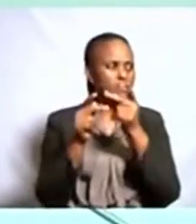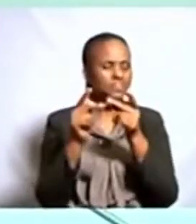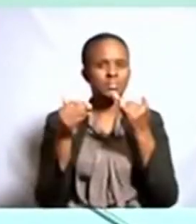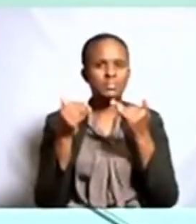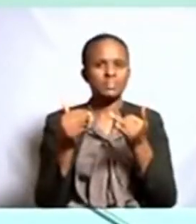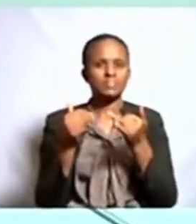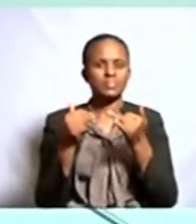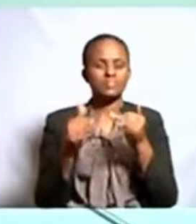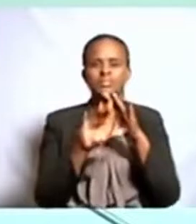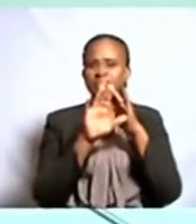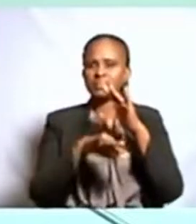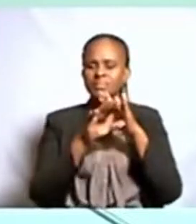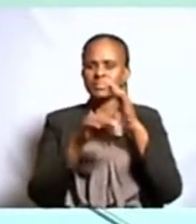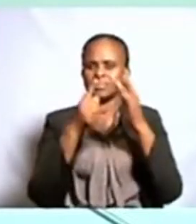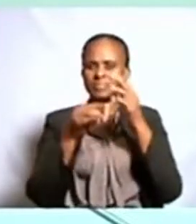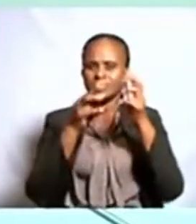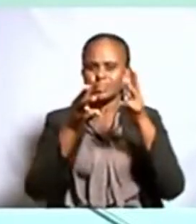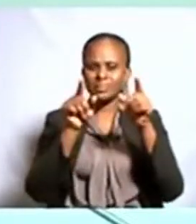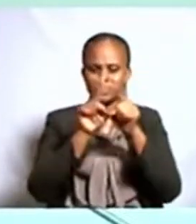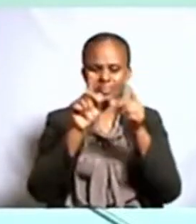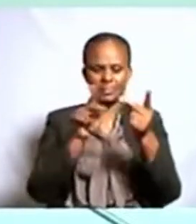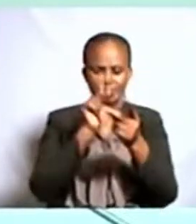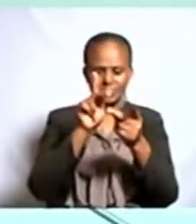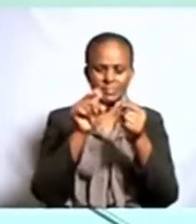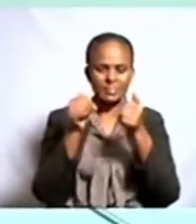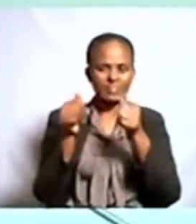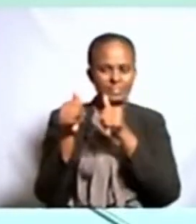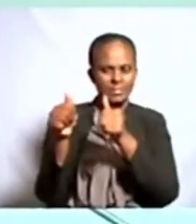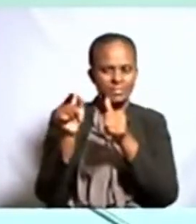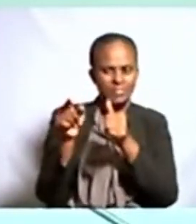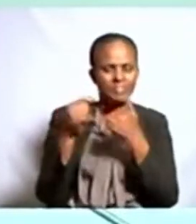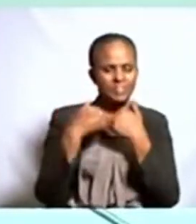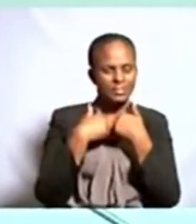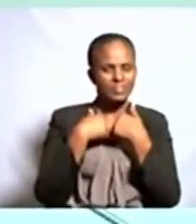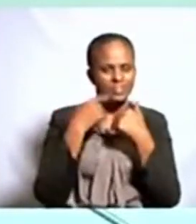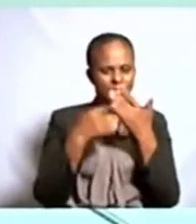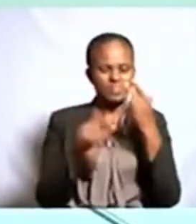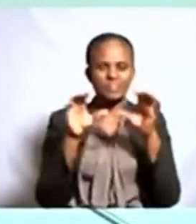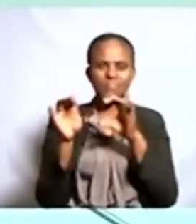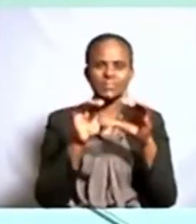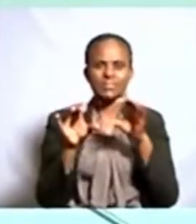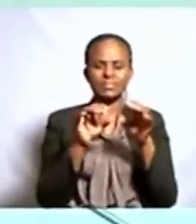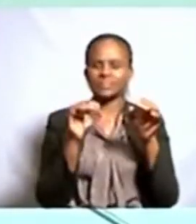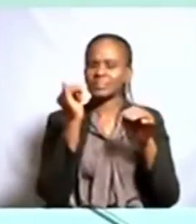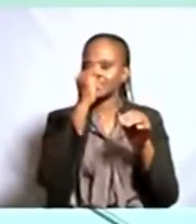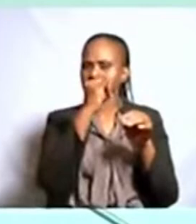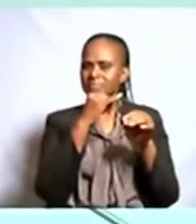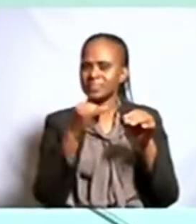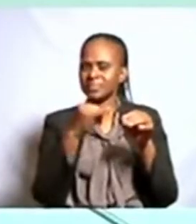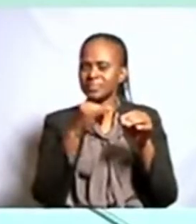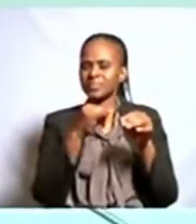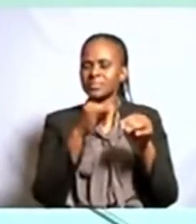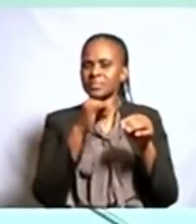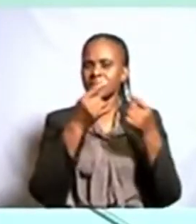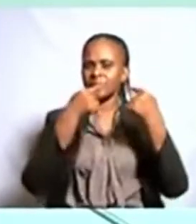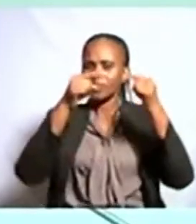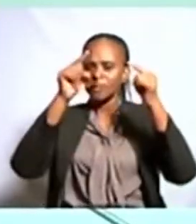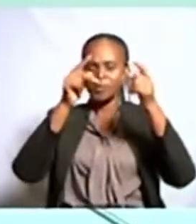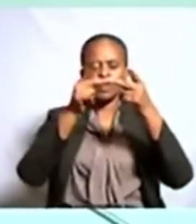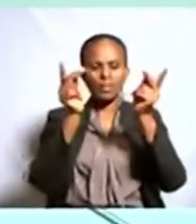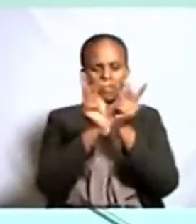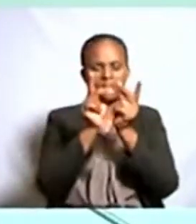is underway, and to this effect, the following has been done. 1, design of the processing